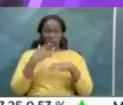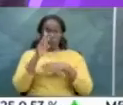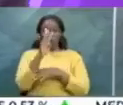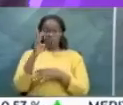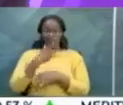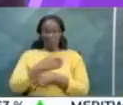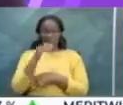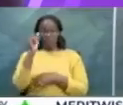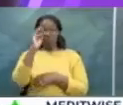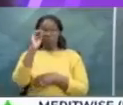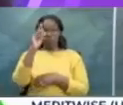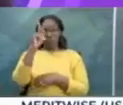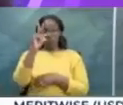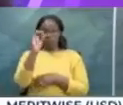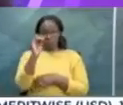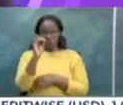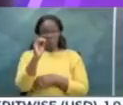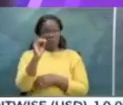which is